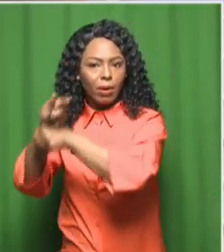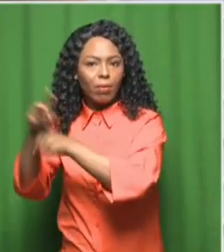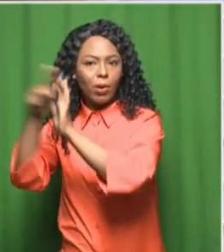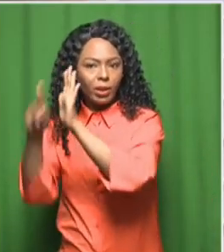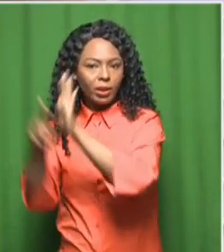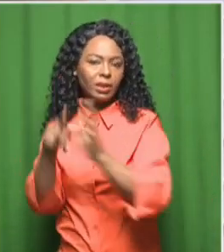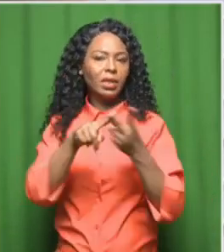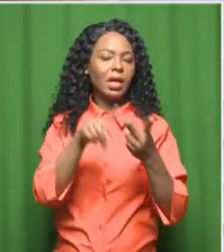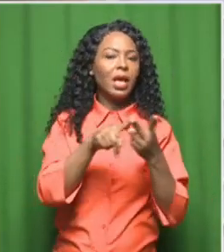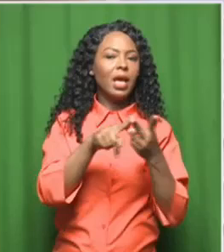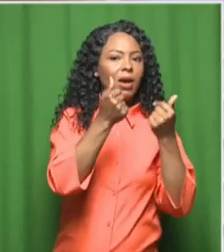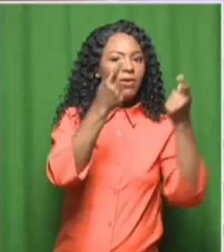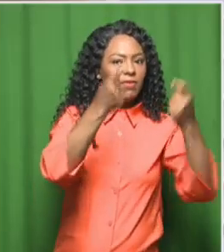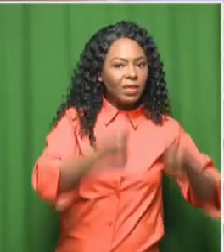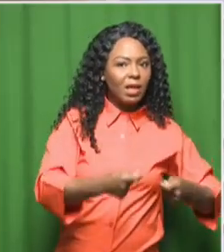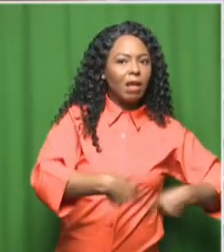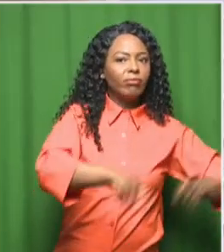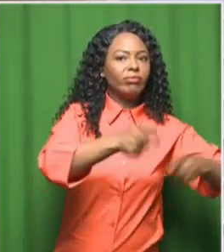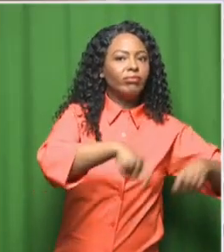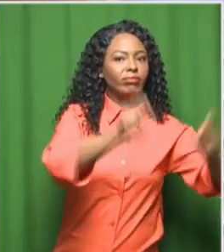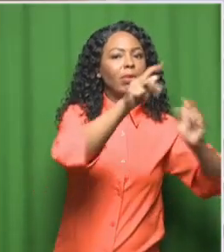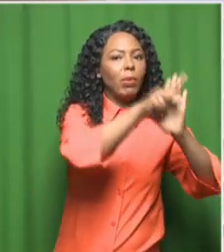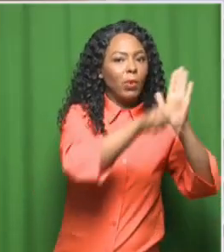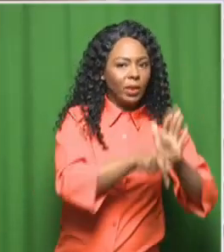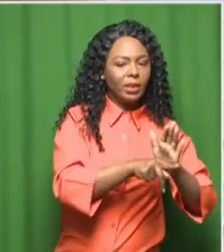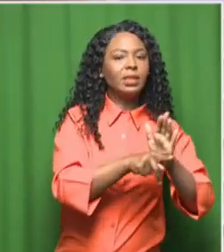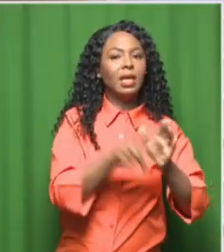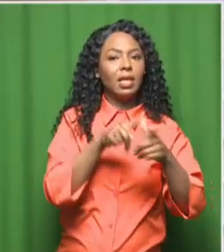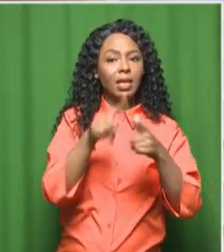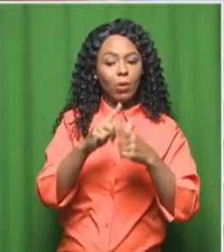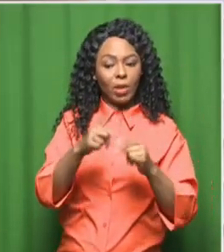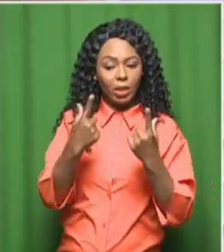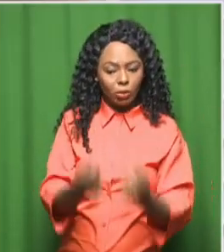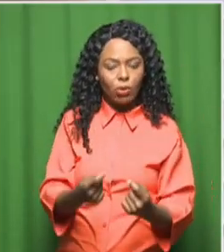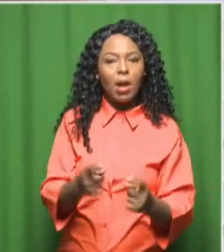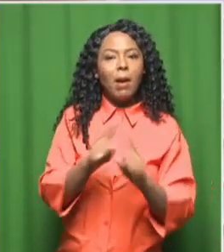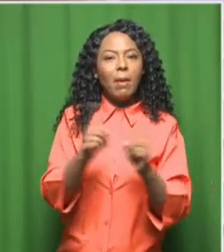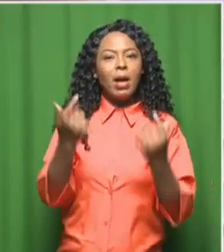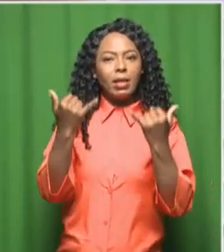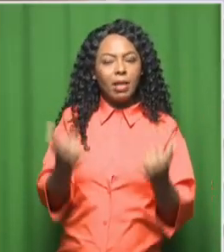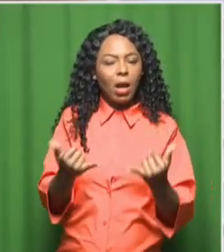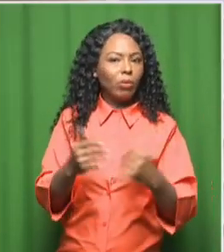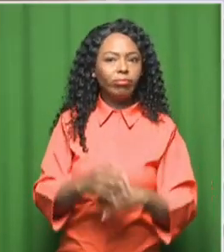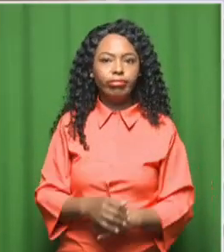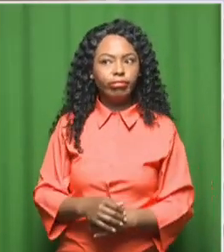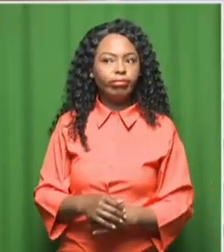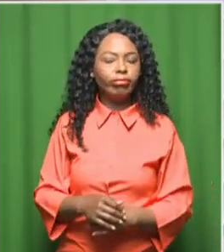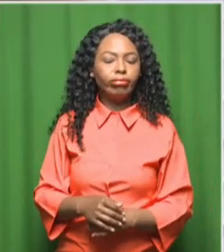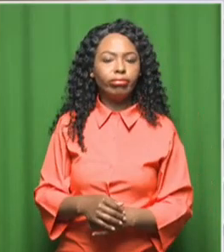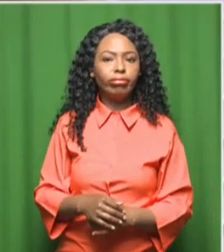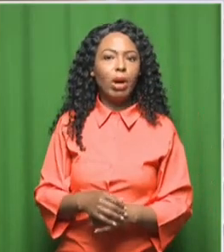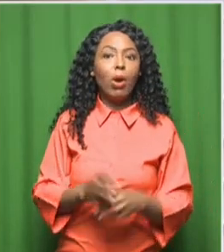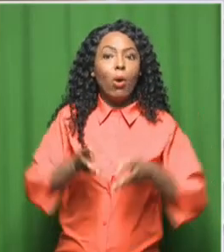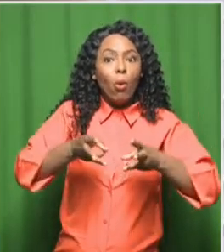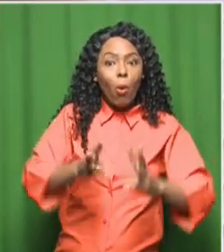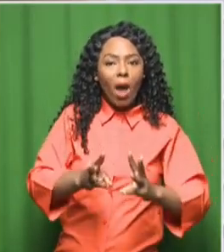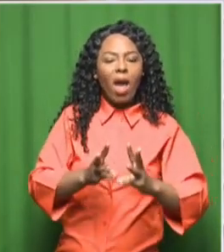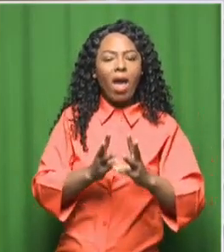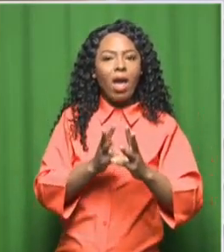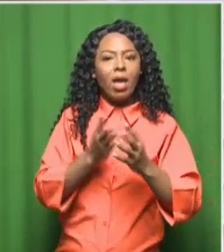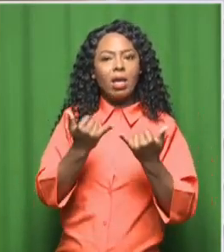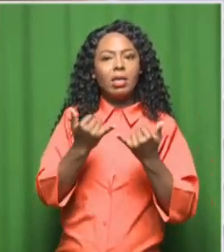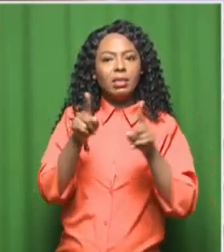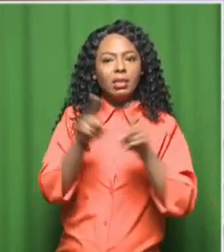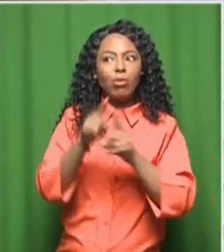to actually do what they're supposed to do. Currently, we are using very blunt instruments to try and solve for very deep